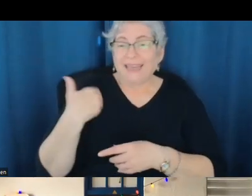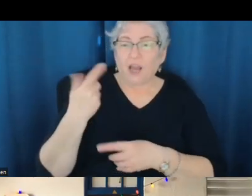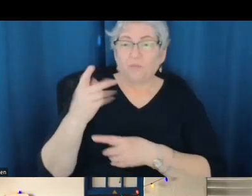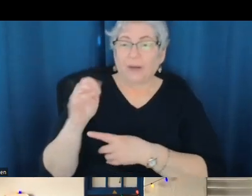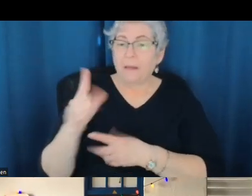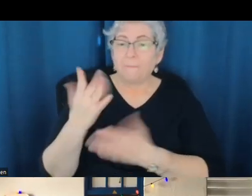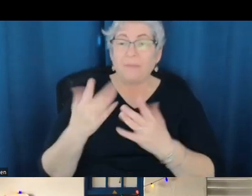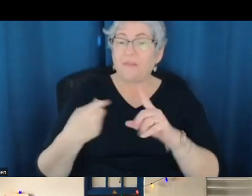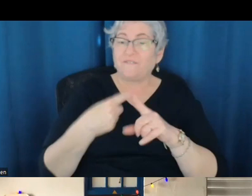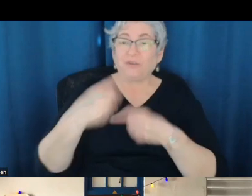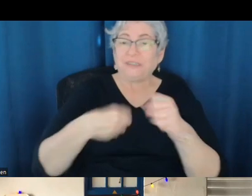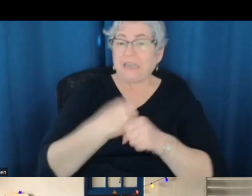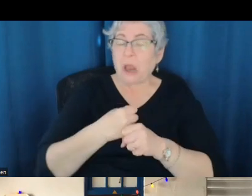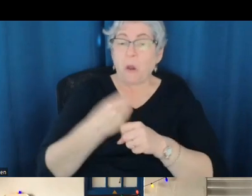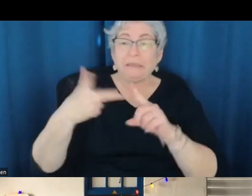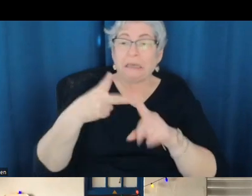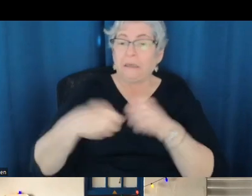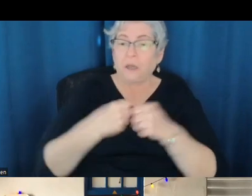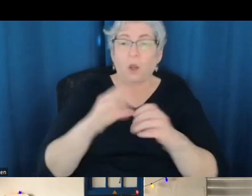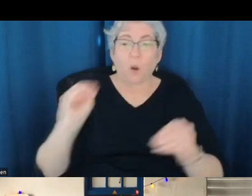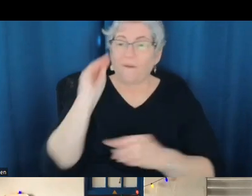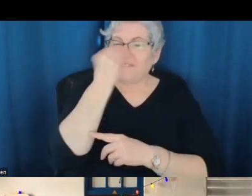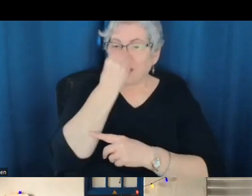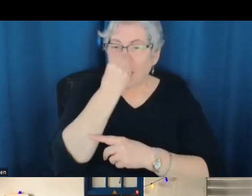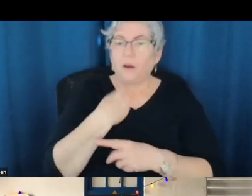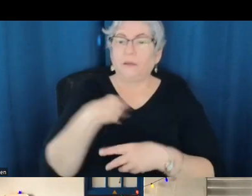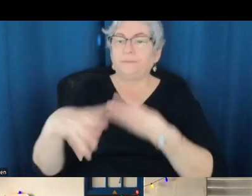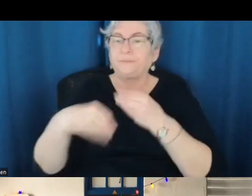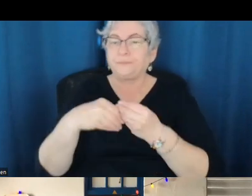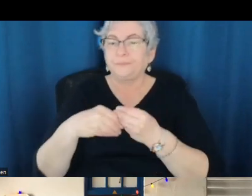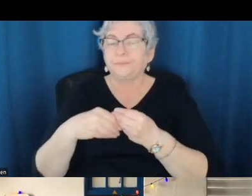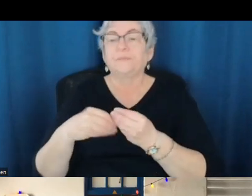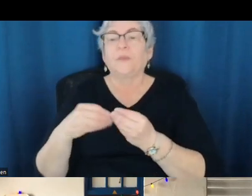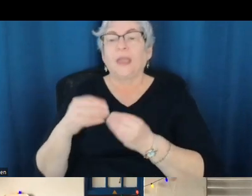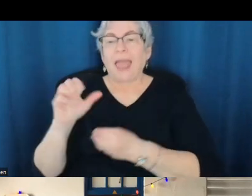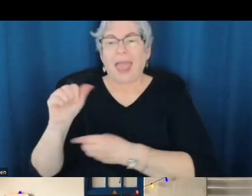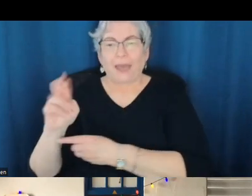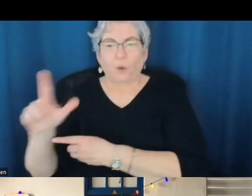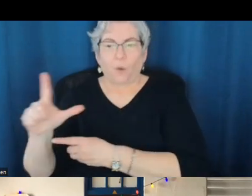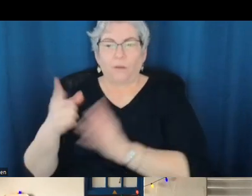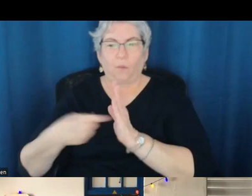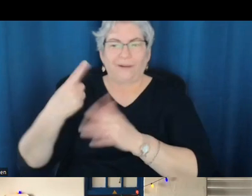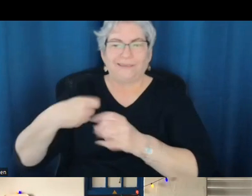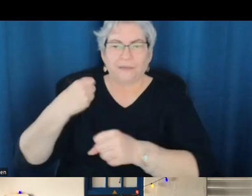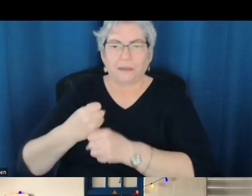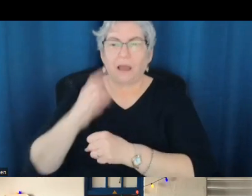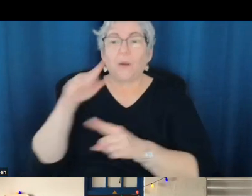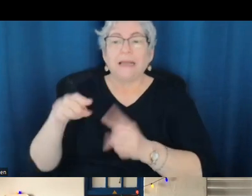bloom in their first or even second year, so I include a percentage of annuals, typically annuals that I know will